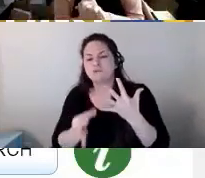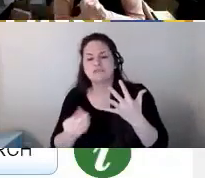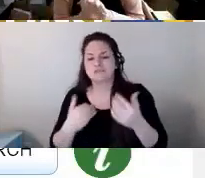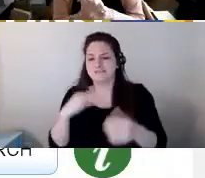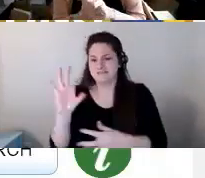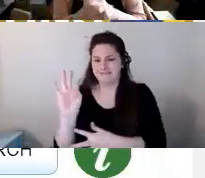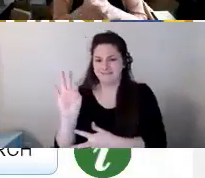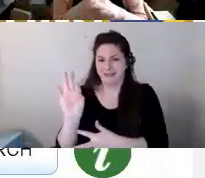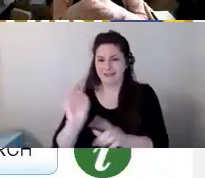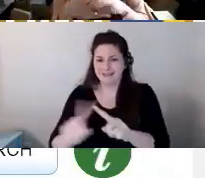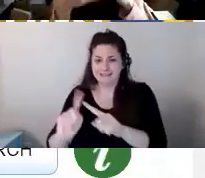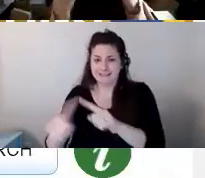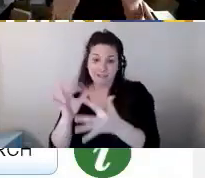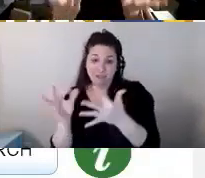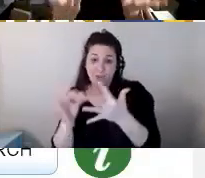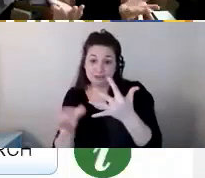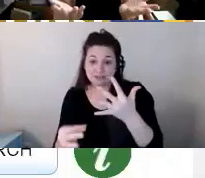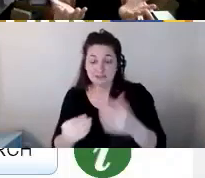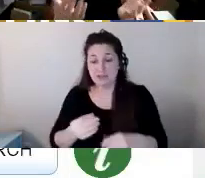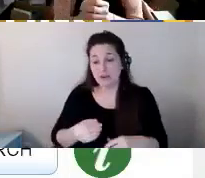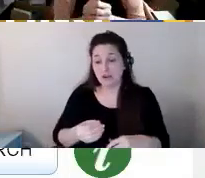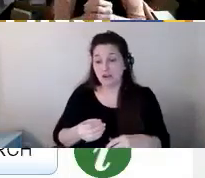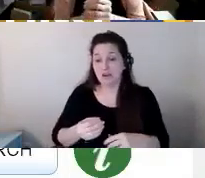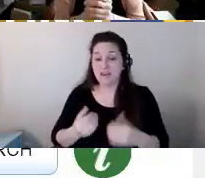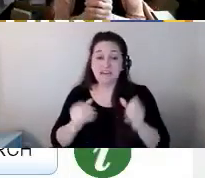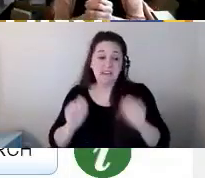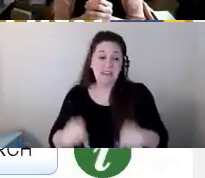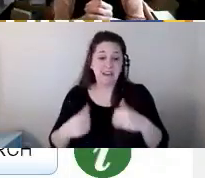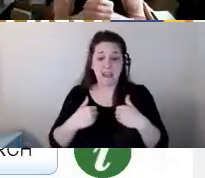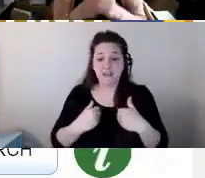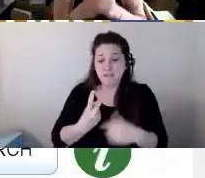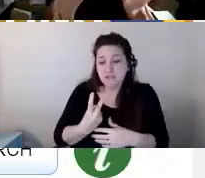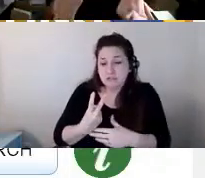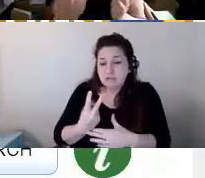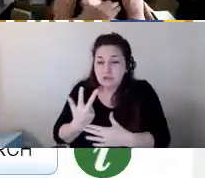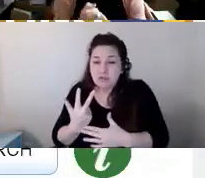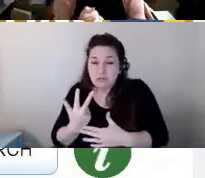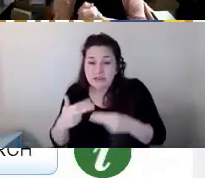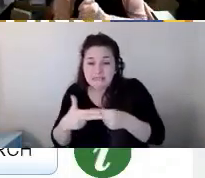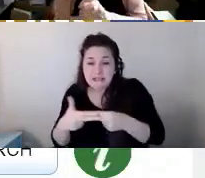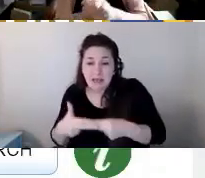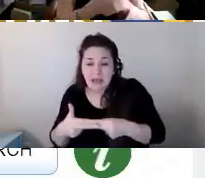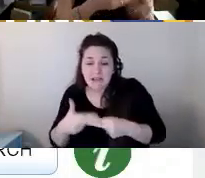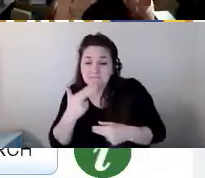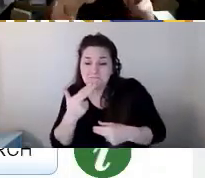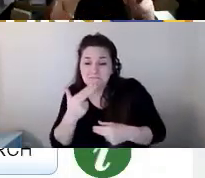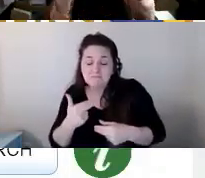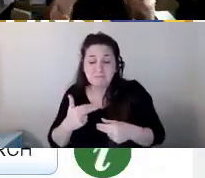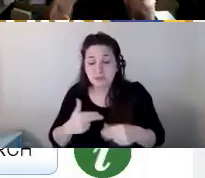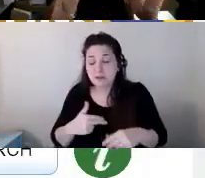choices from 2 or 3 slides, with or without narration,